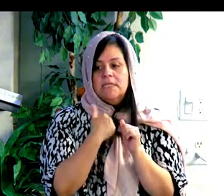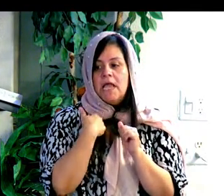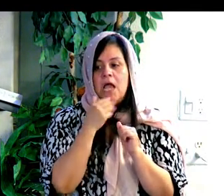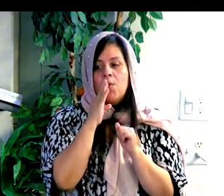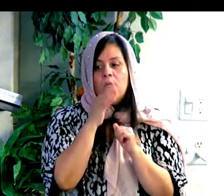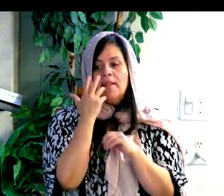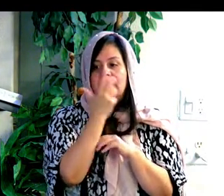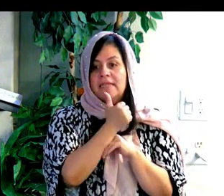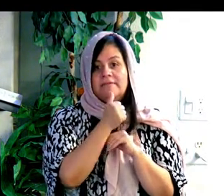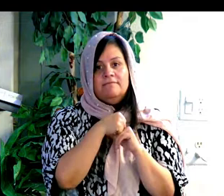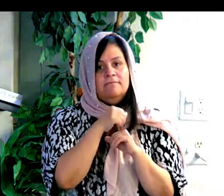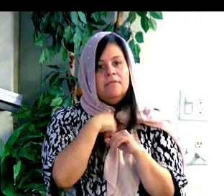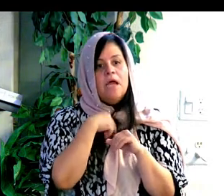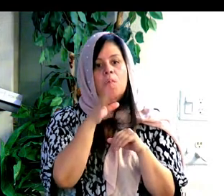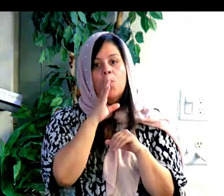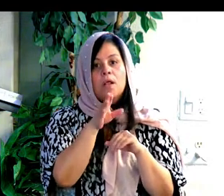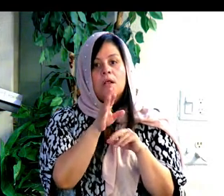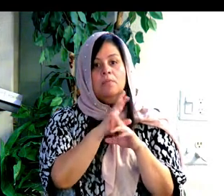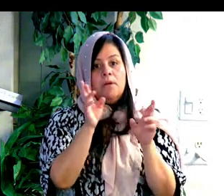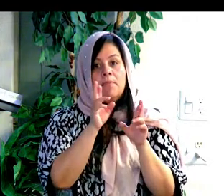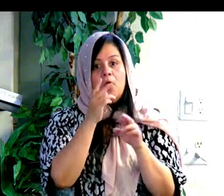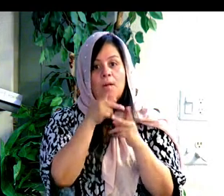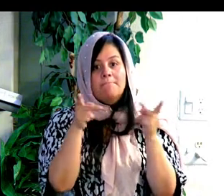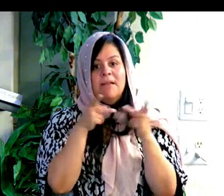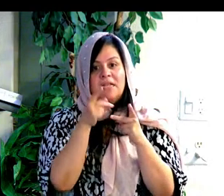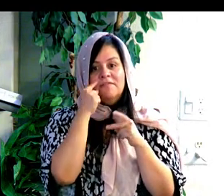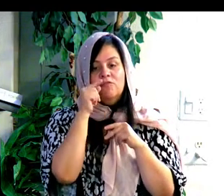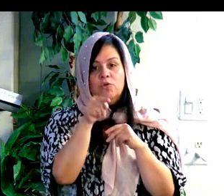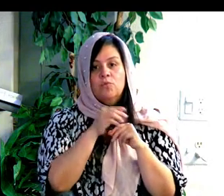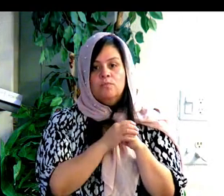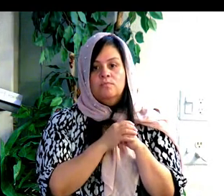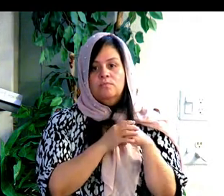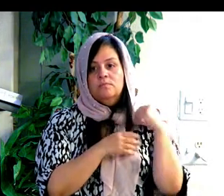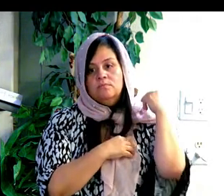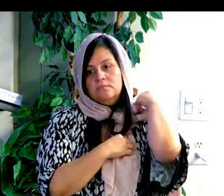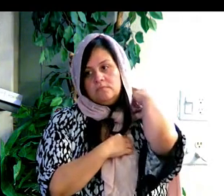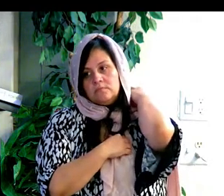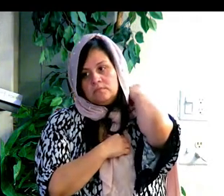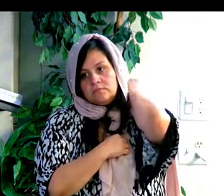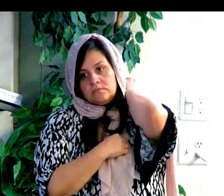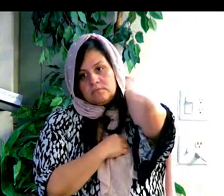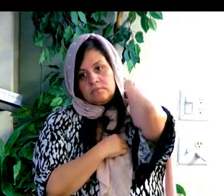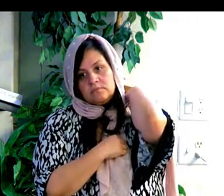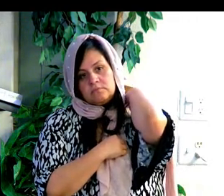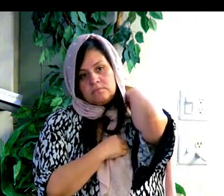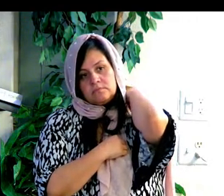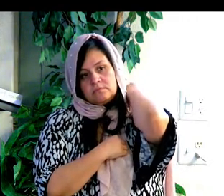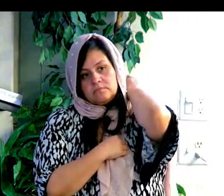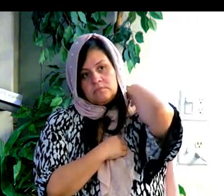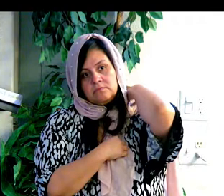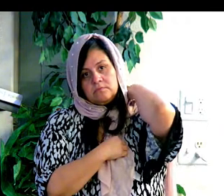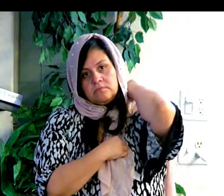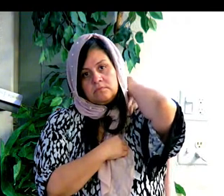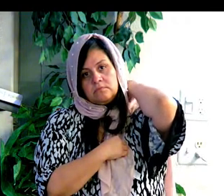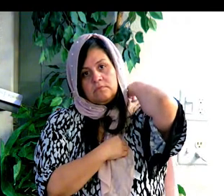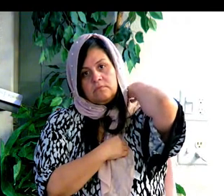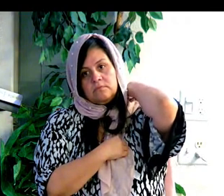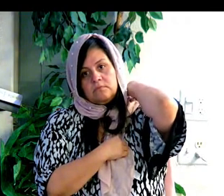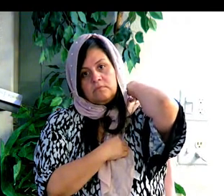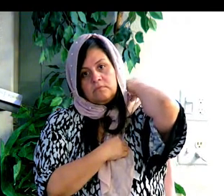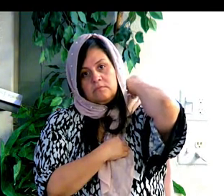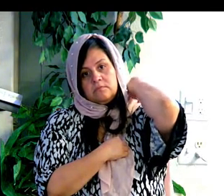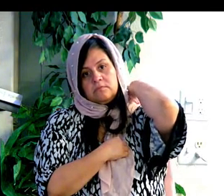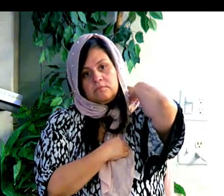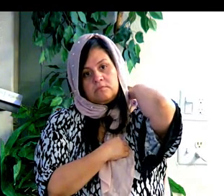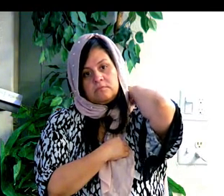a place for you. I go to prepare a place for you. In John, capítulo 14, Yeshua nos dice, los voy a dejar, pero voy a ir a